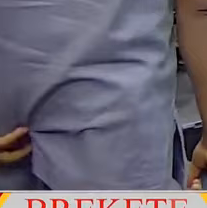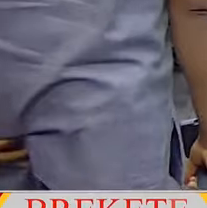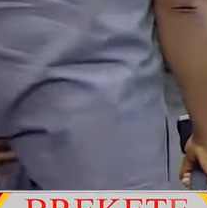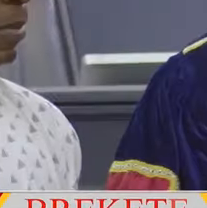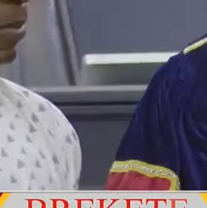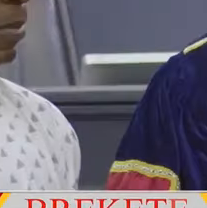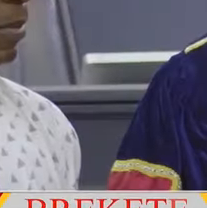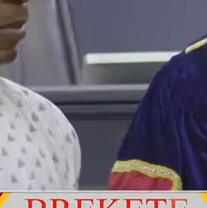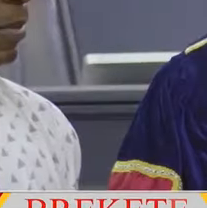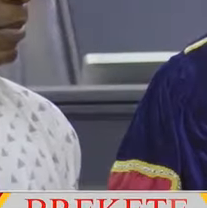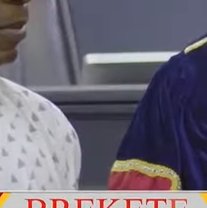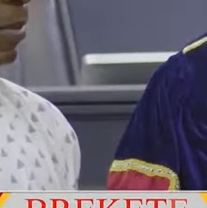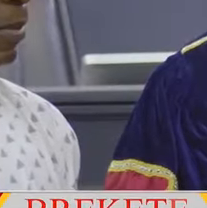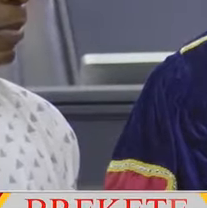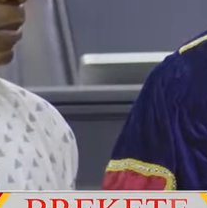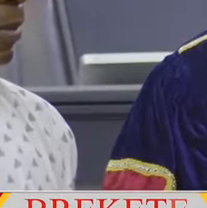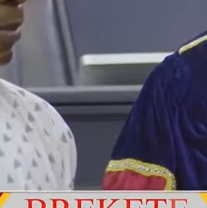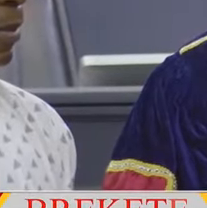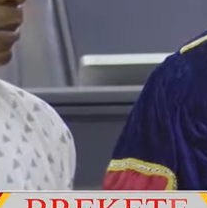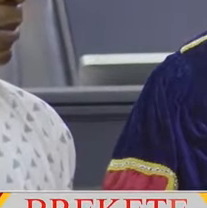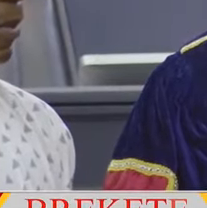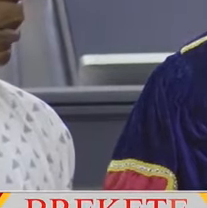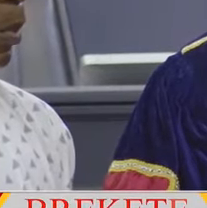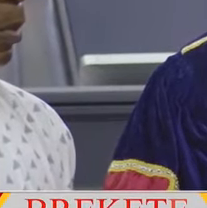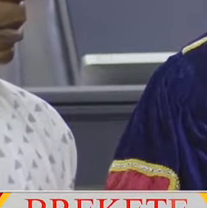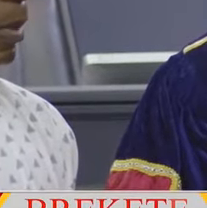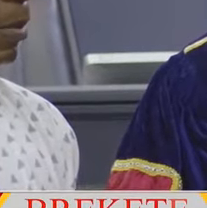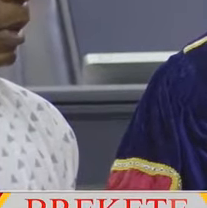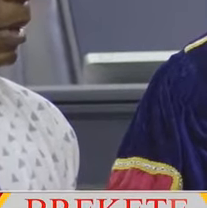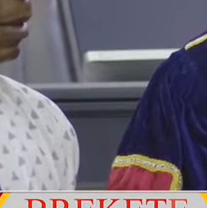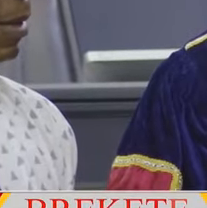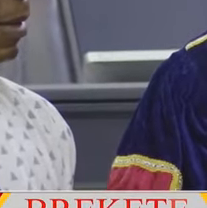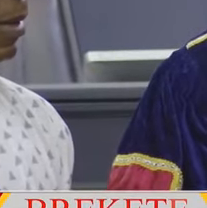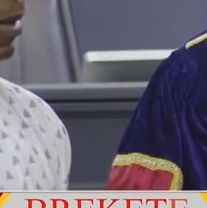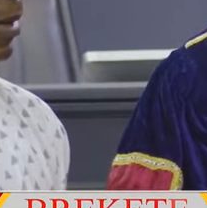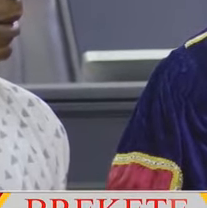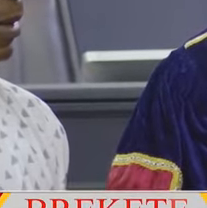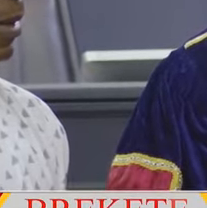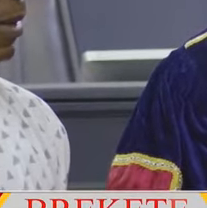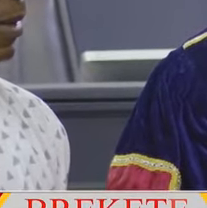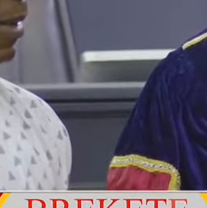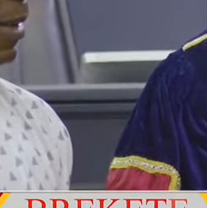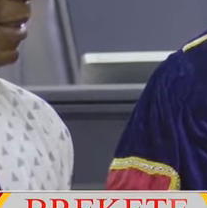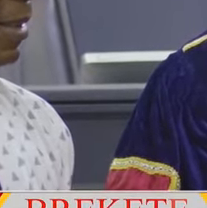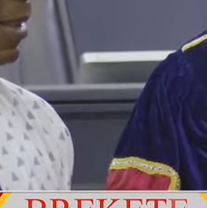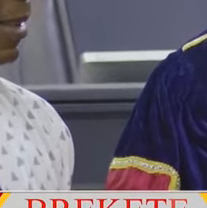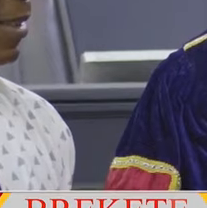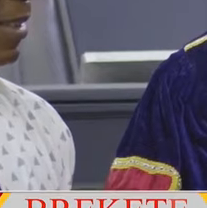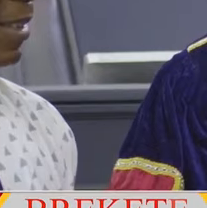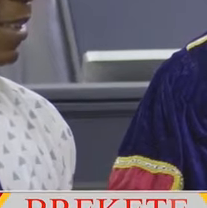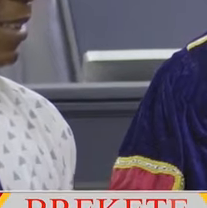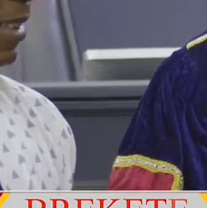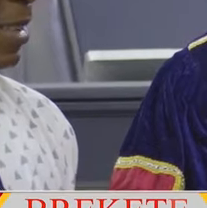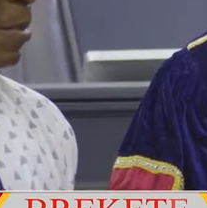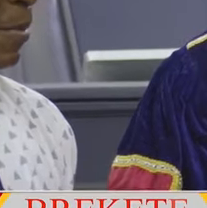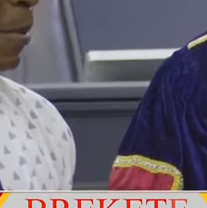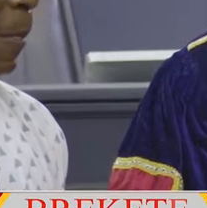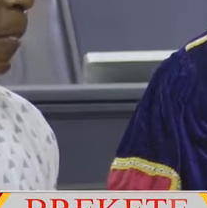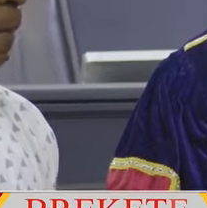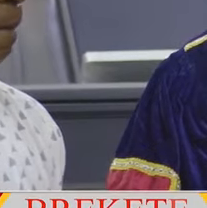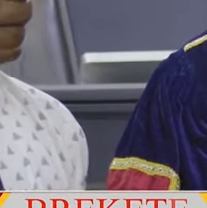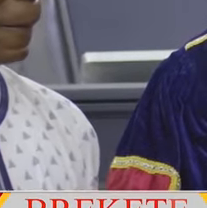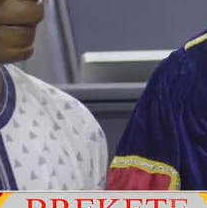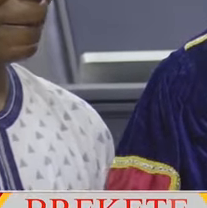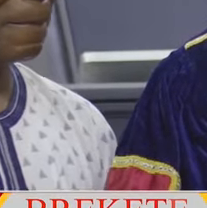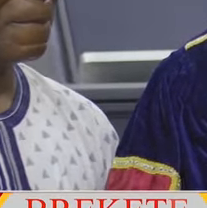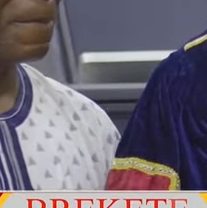This was the chancellor, and this when you became very emotional on the field. So these are